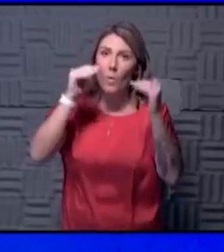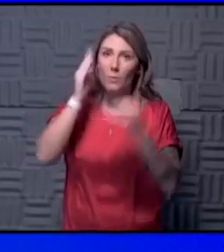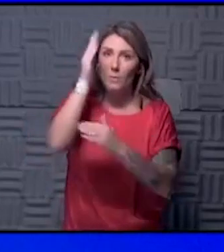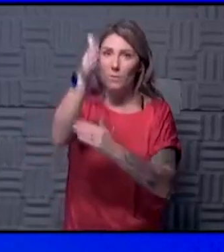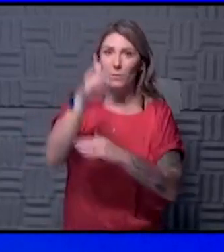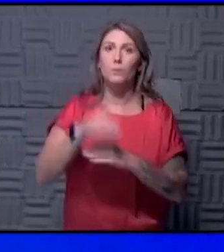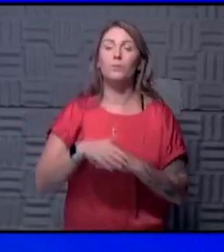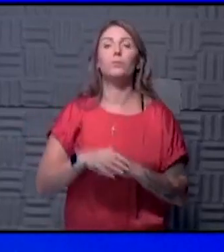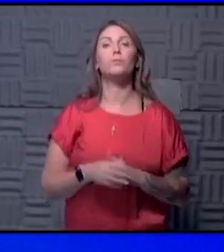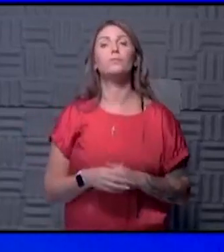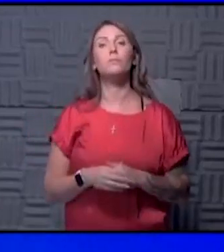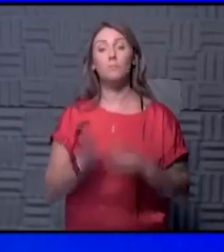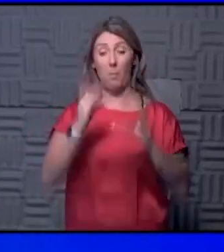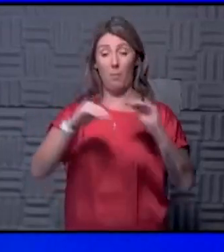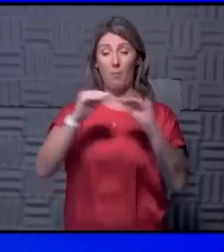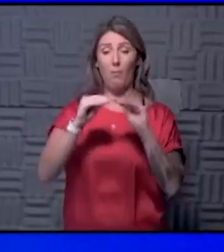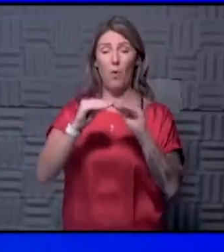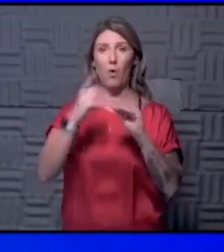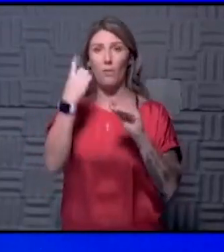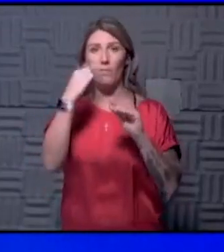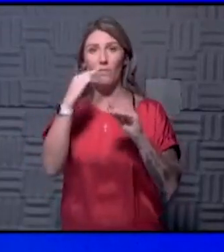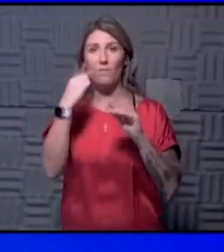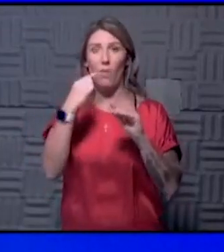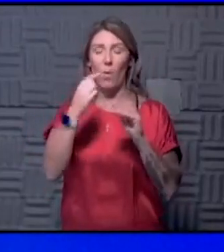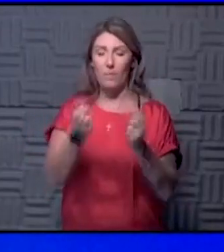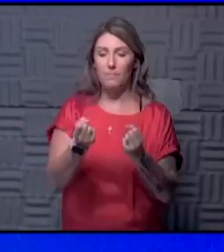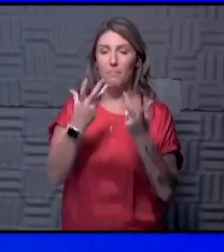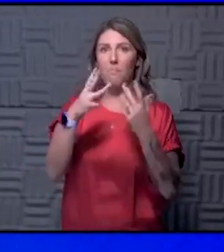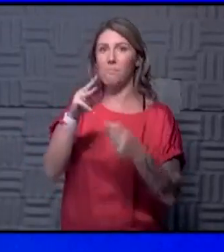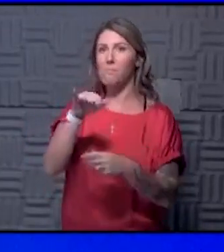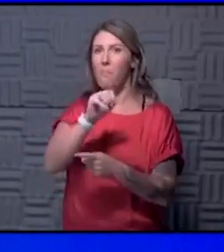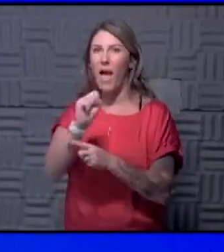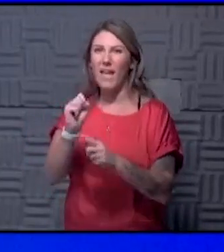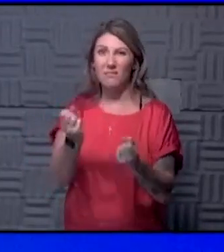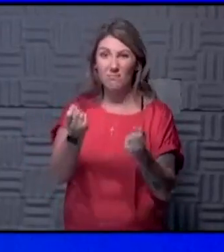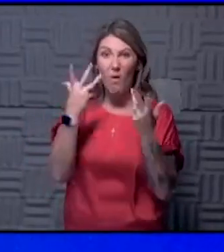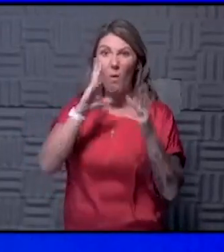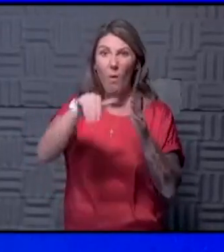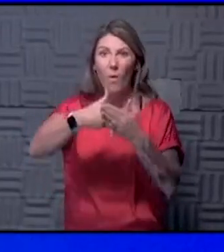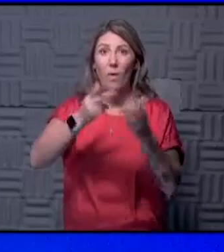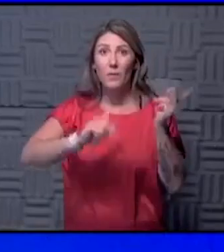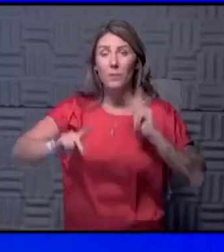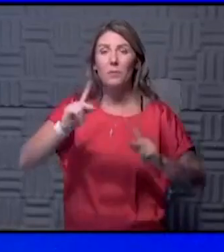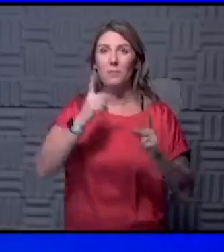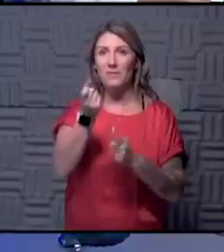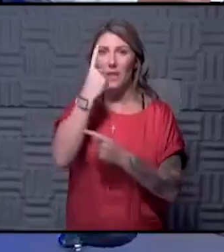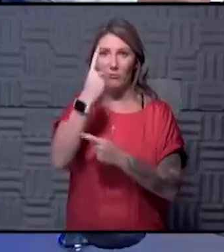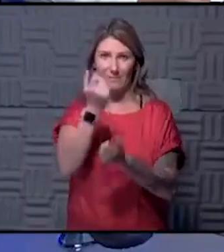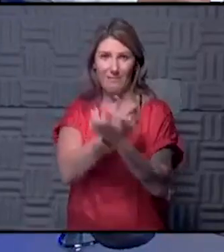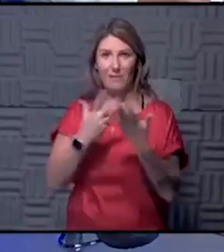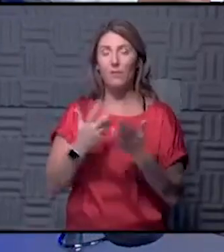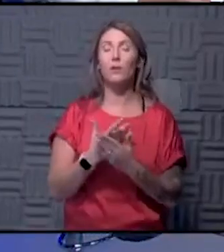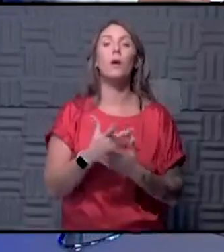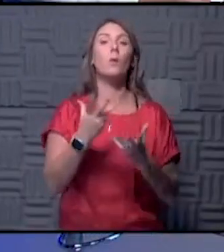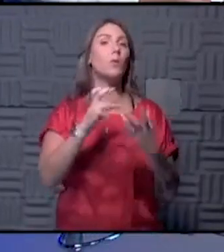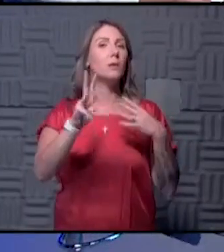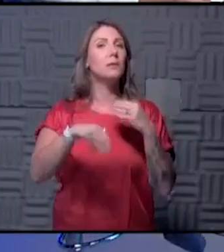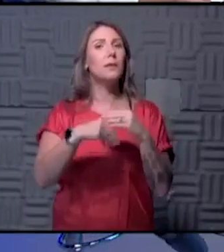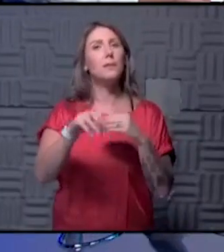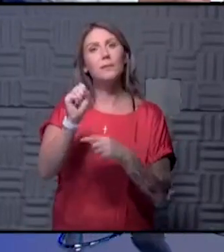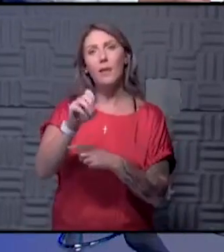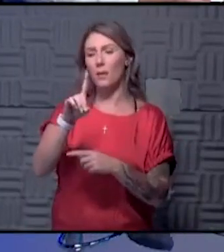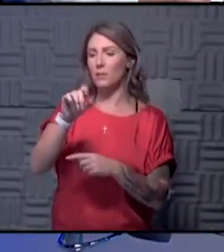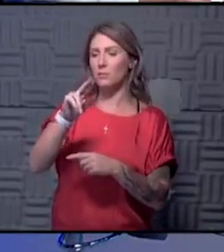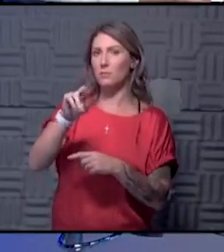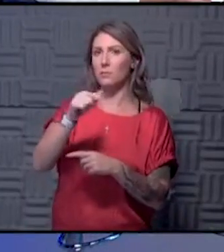the future, more for the mass population to really understand the dynamics there. So You're right. I was just going to add that I know